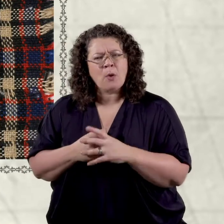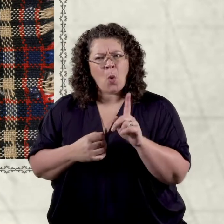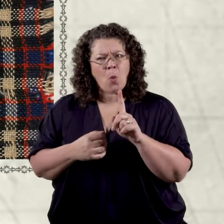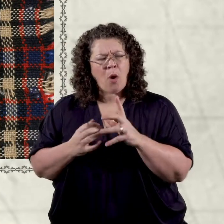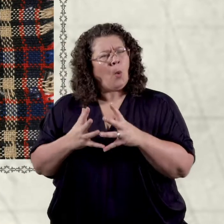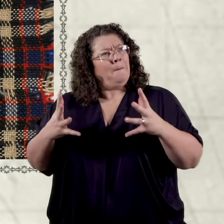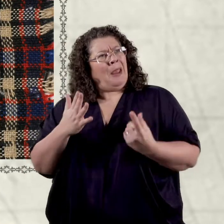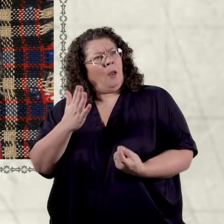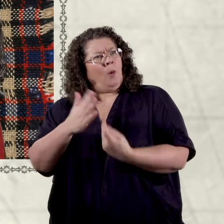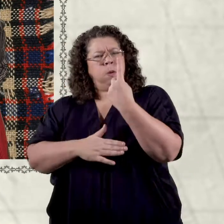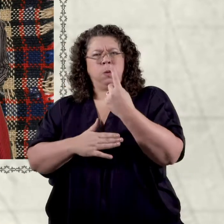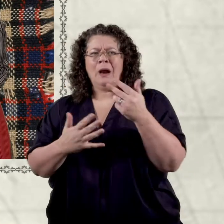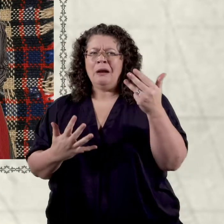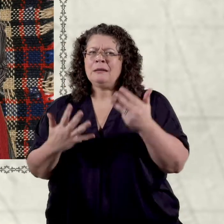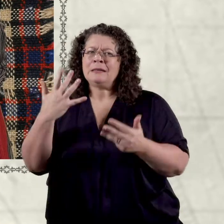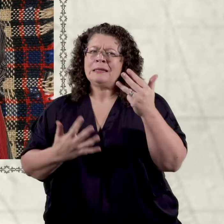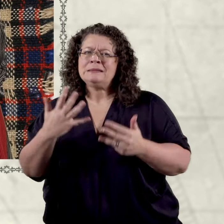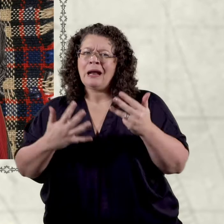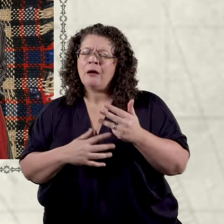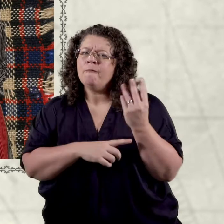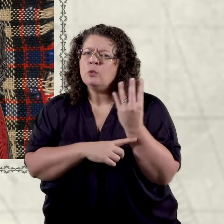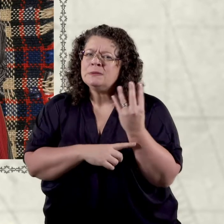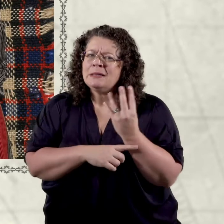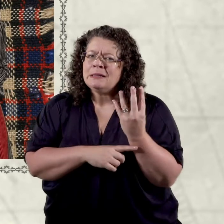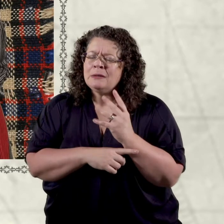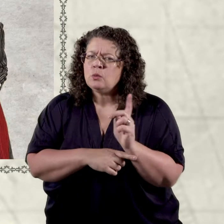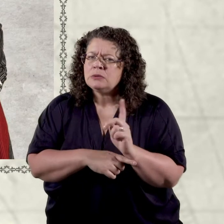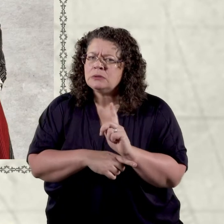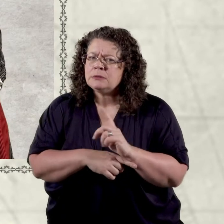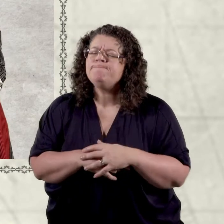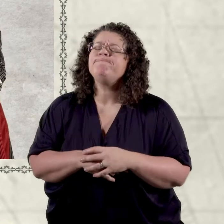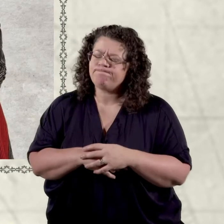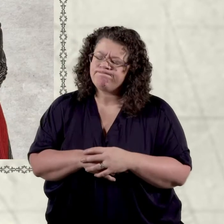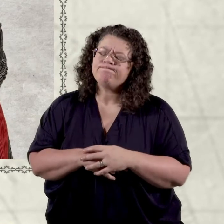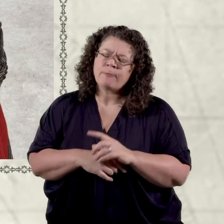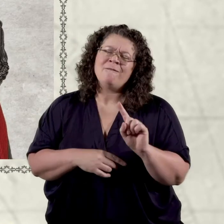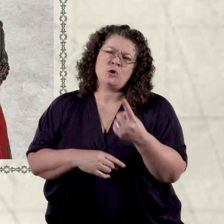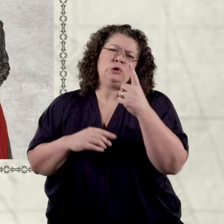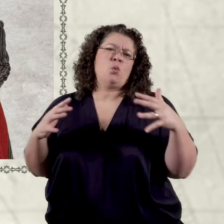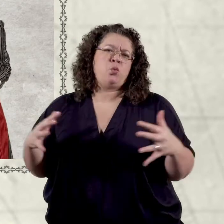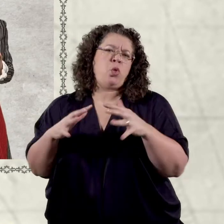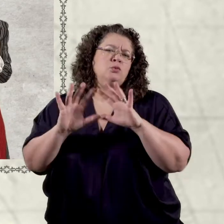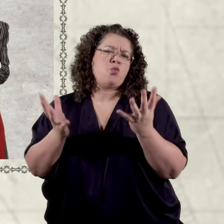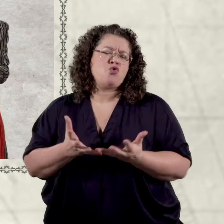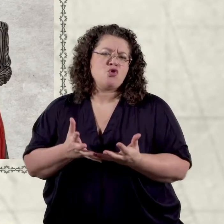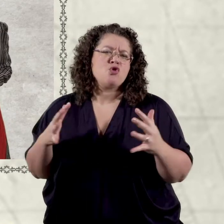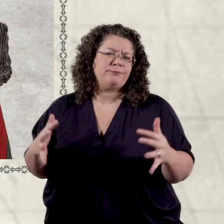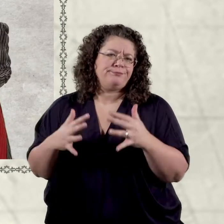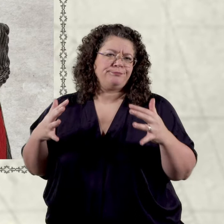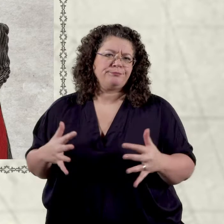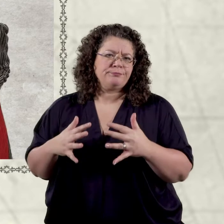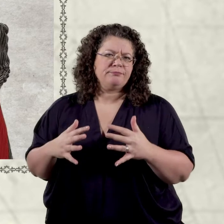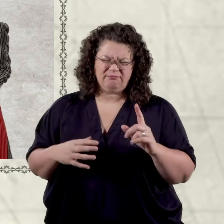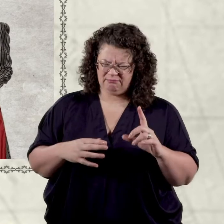What was the big event in 1914? The First World War. But what is